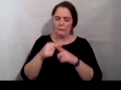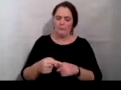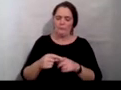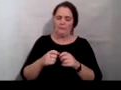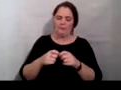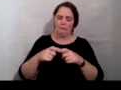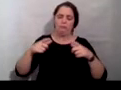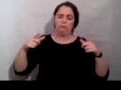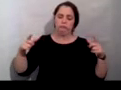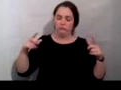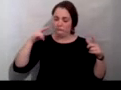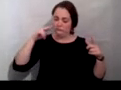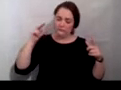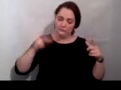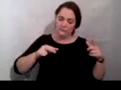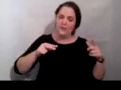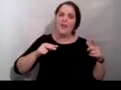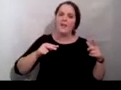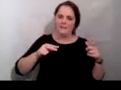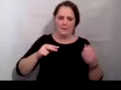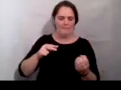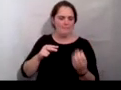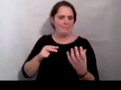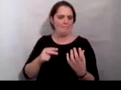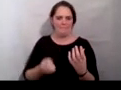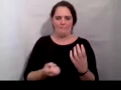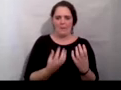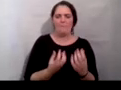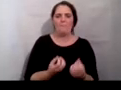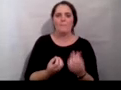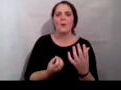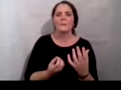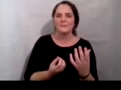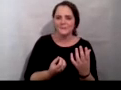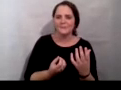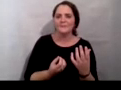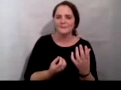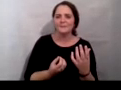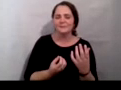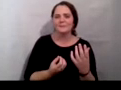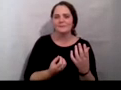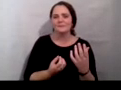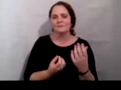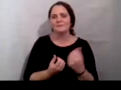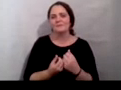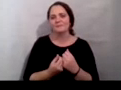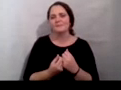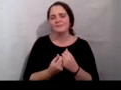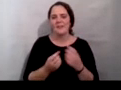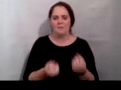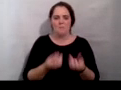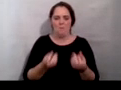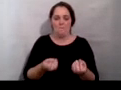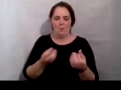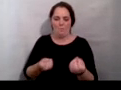micro view, is kind of like, you know, burst out at us, like bursting out of a story, and then they're going to be, you